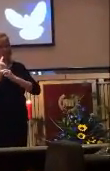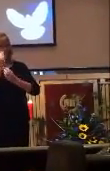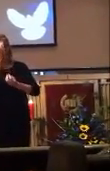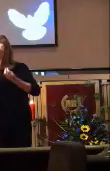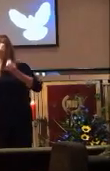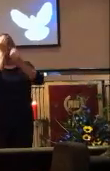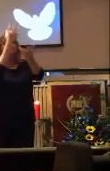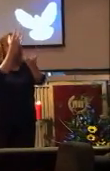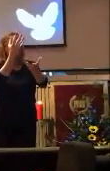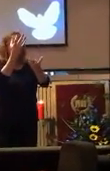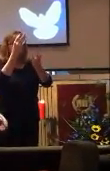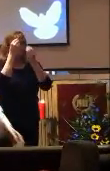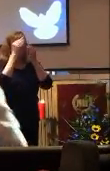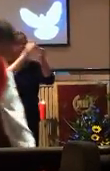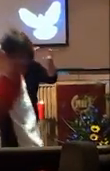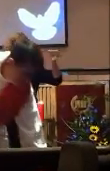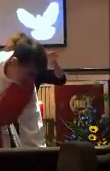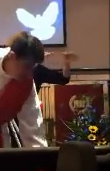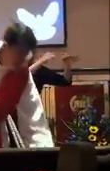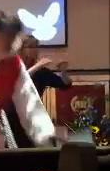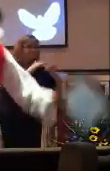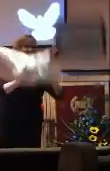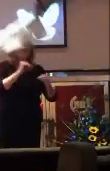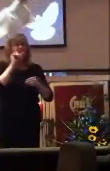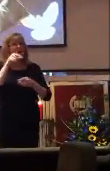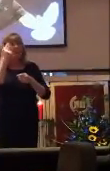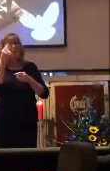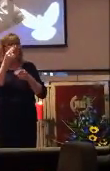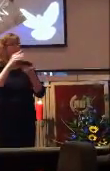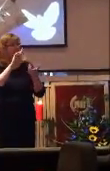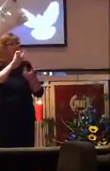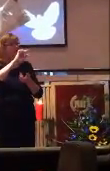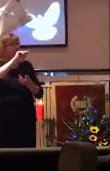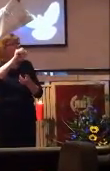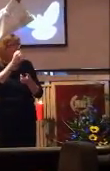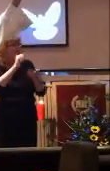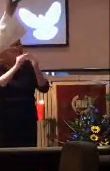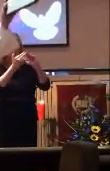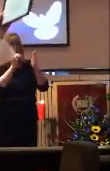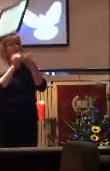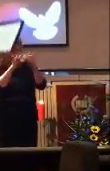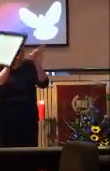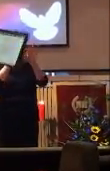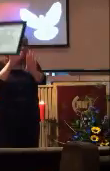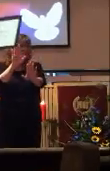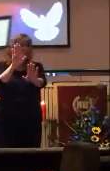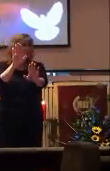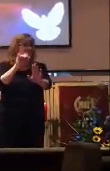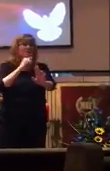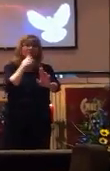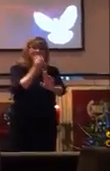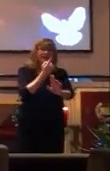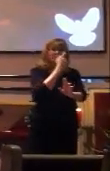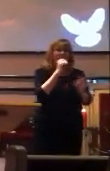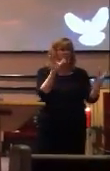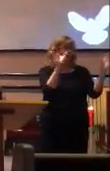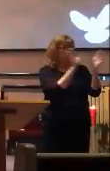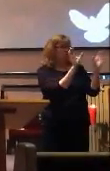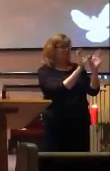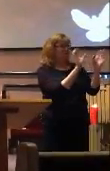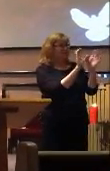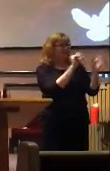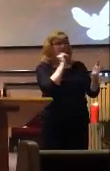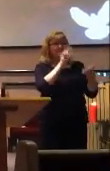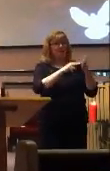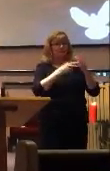more open to the whole world, not just to the trans community, as important as that is. And I want to tell you, just because we've got a certificate doesn't